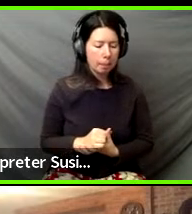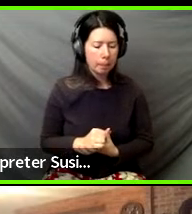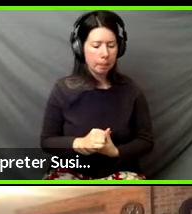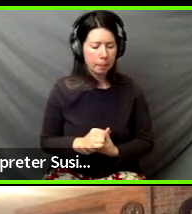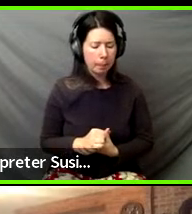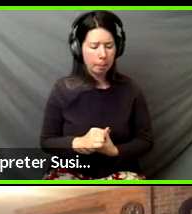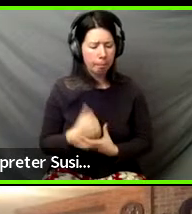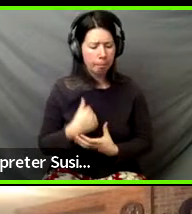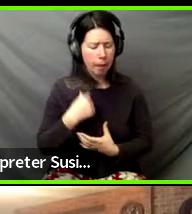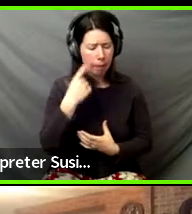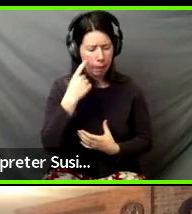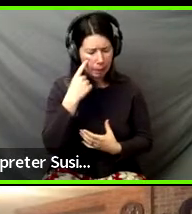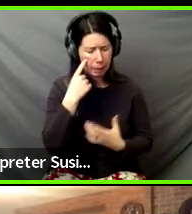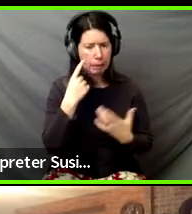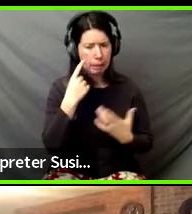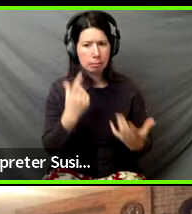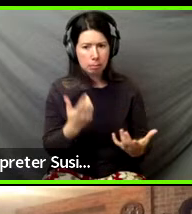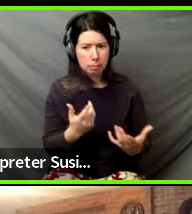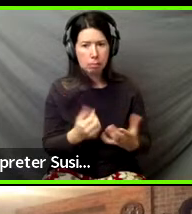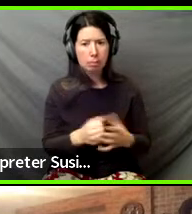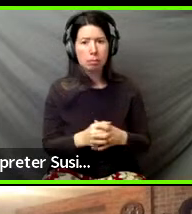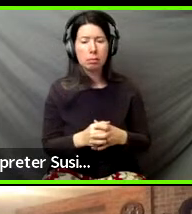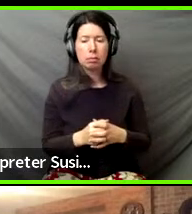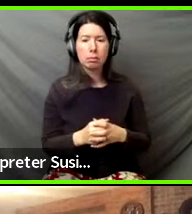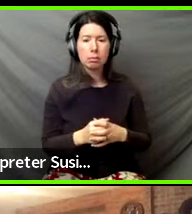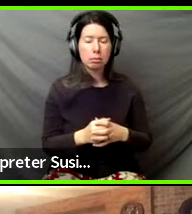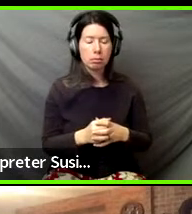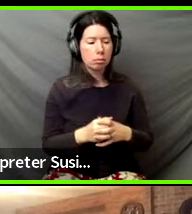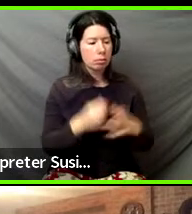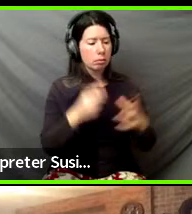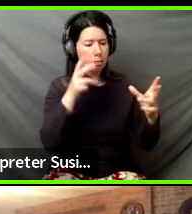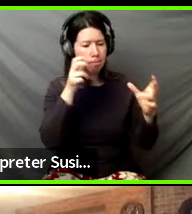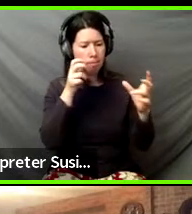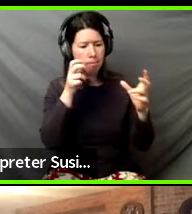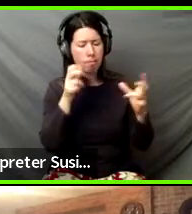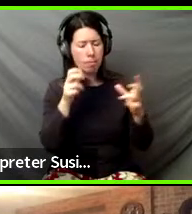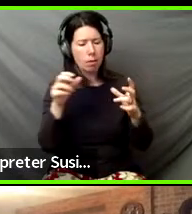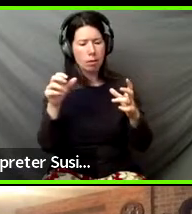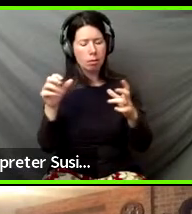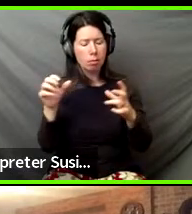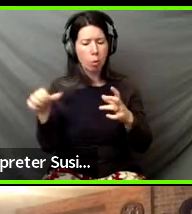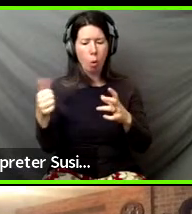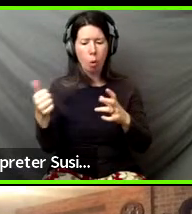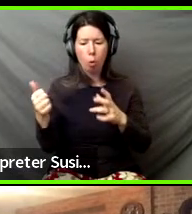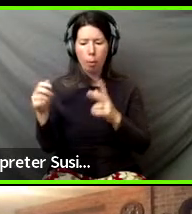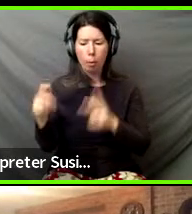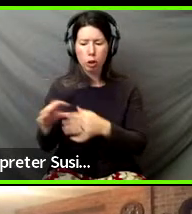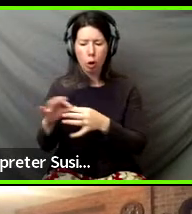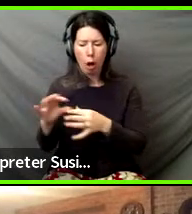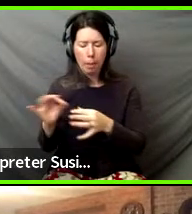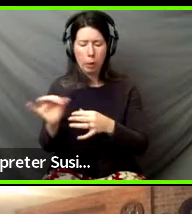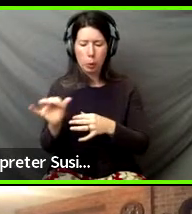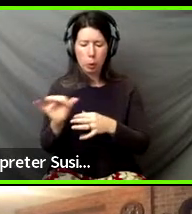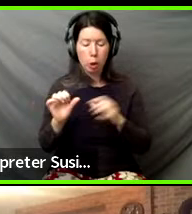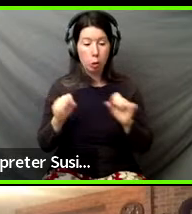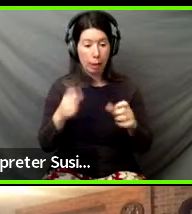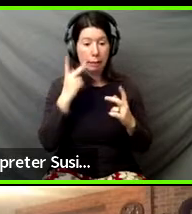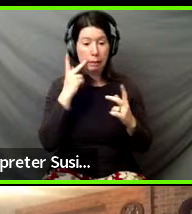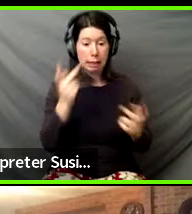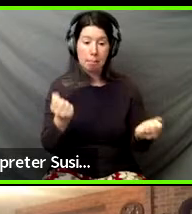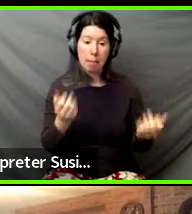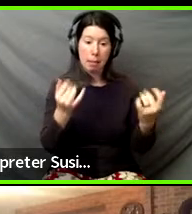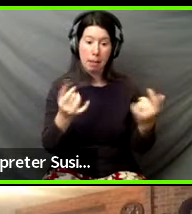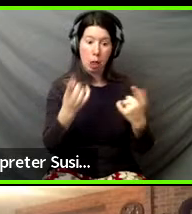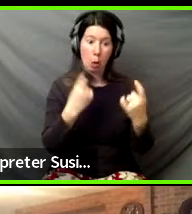based on what was stated by Lynn earlier, you can see the number of questions that you